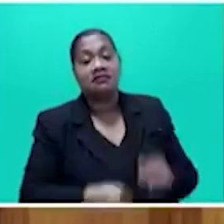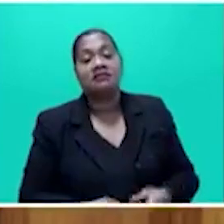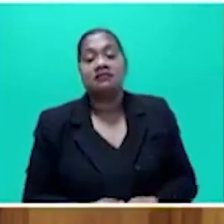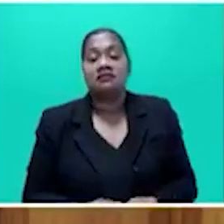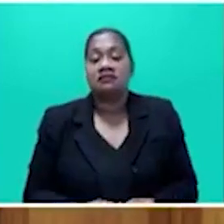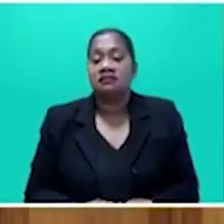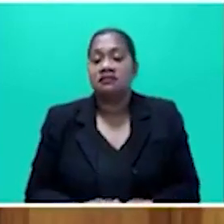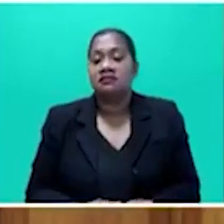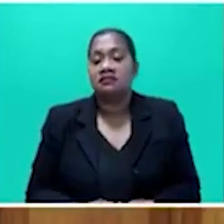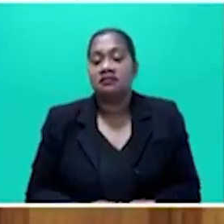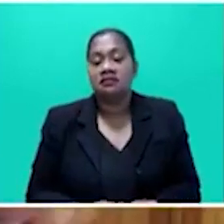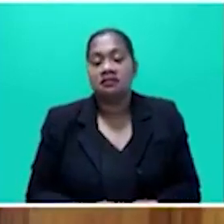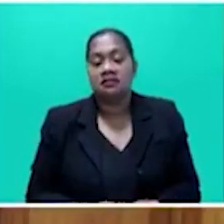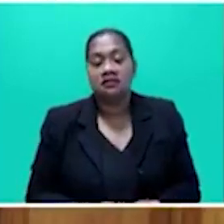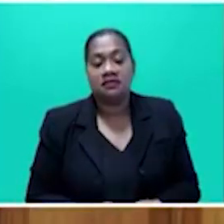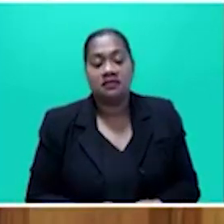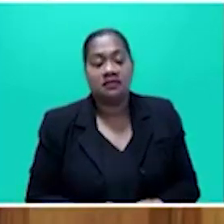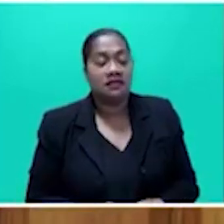Honorable Speaker,